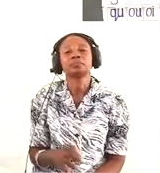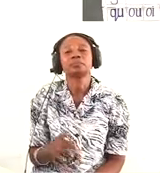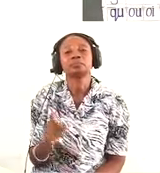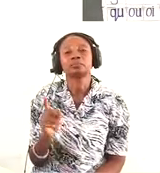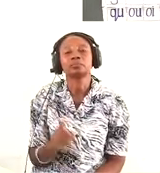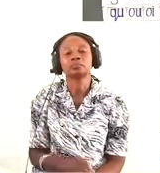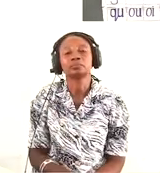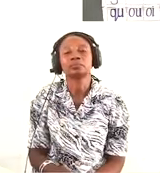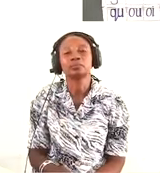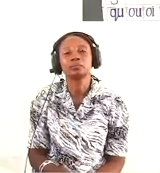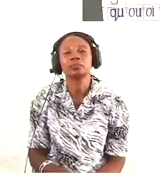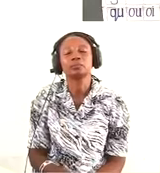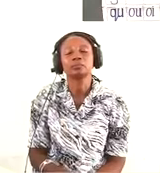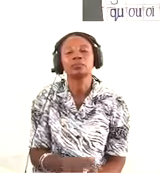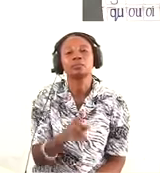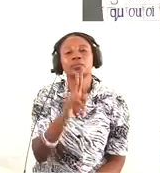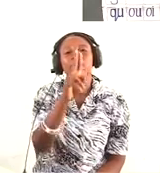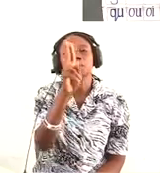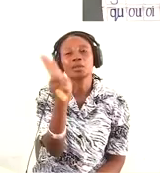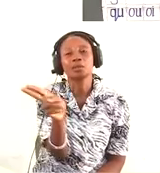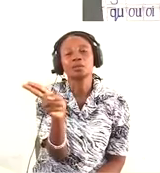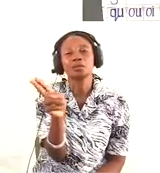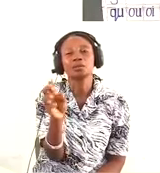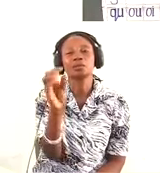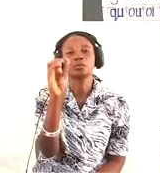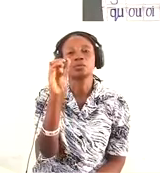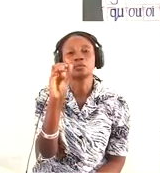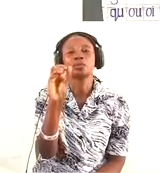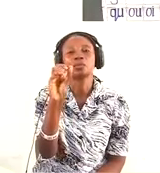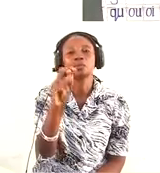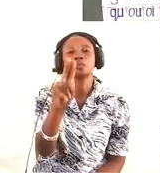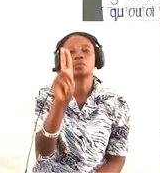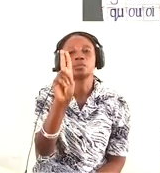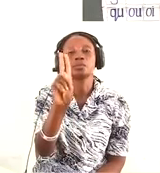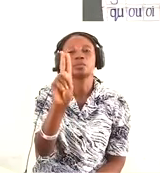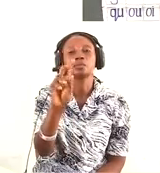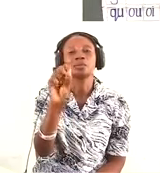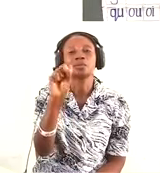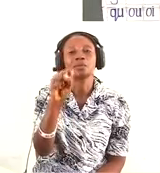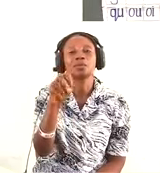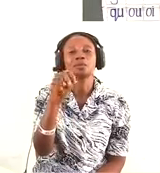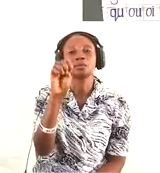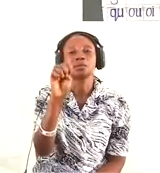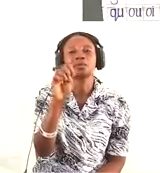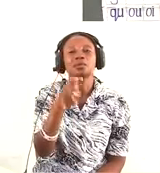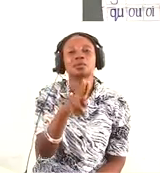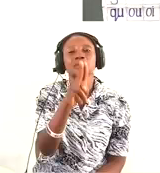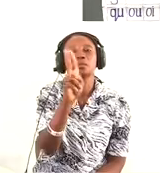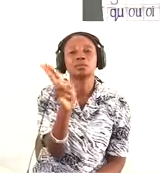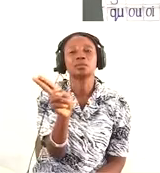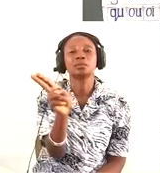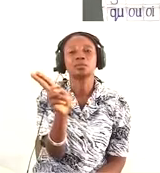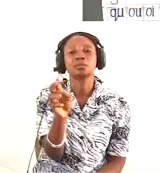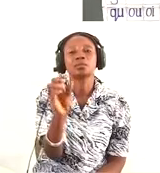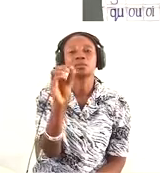What is this one? This is a house. This is house. This is